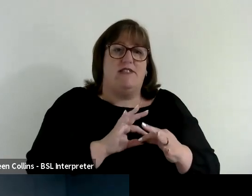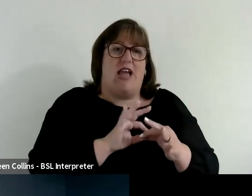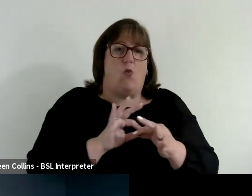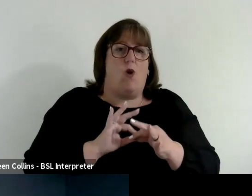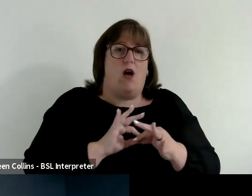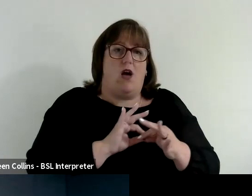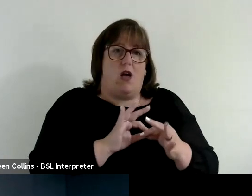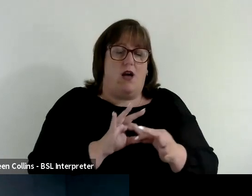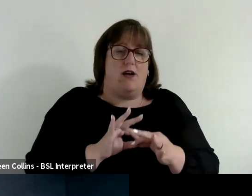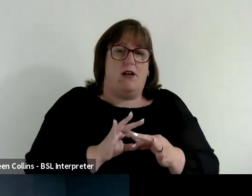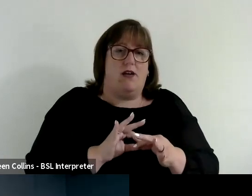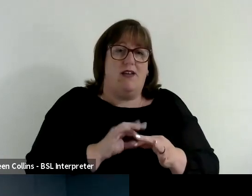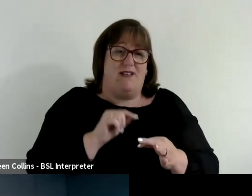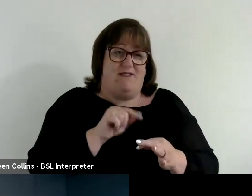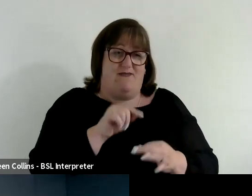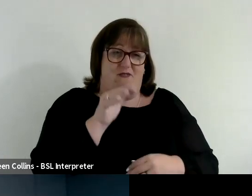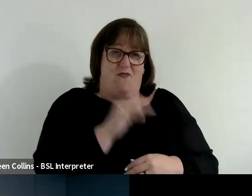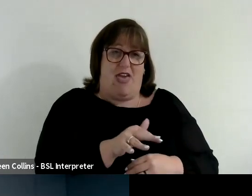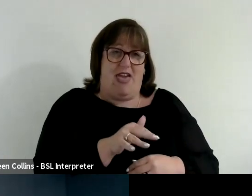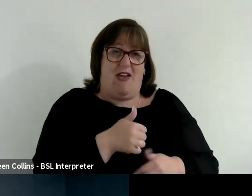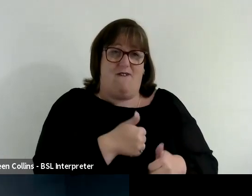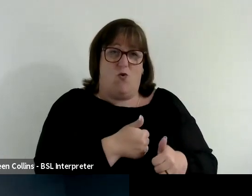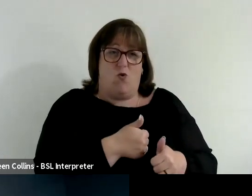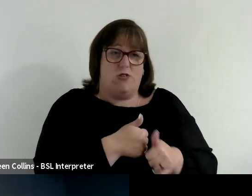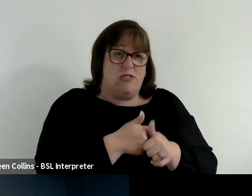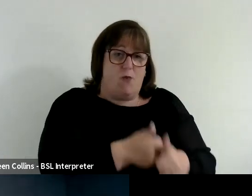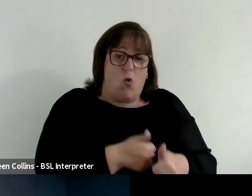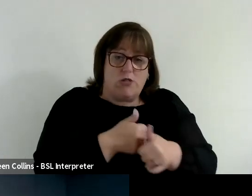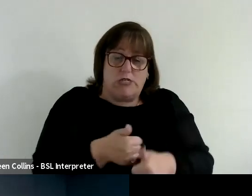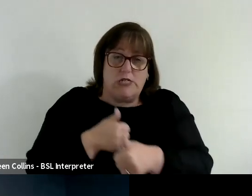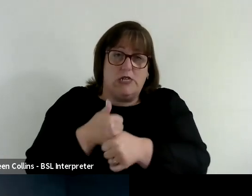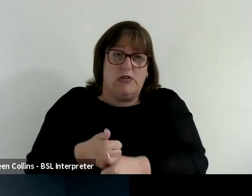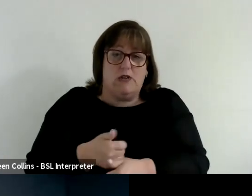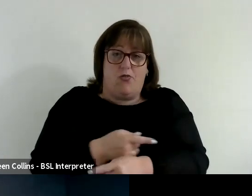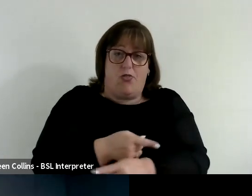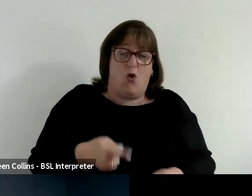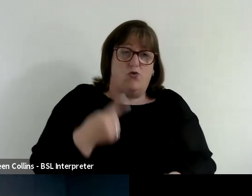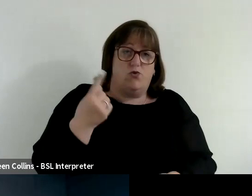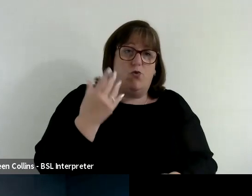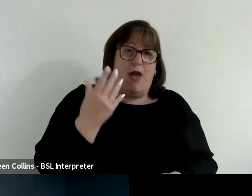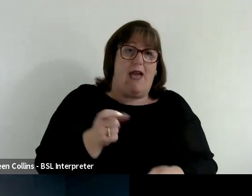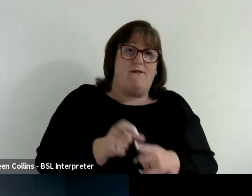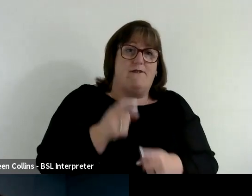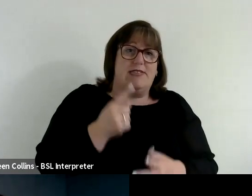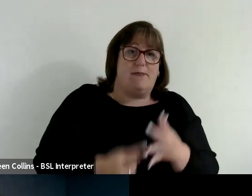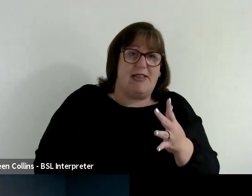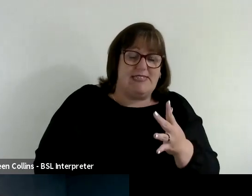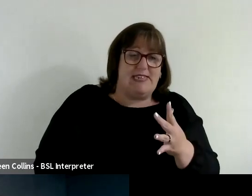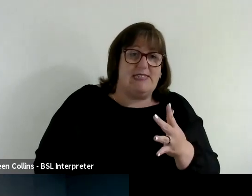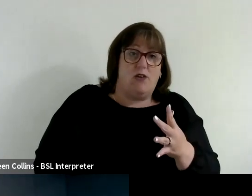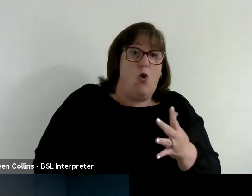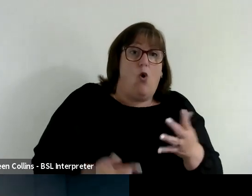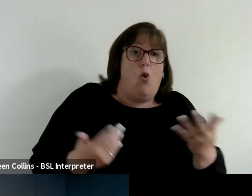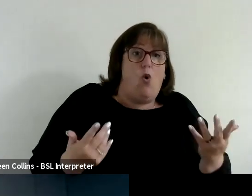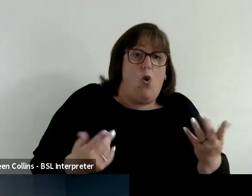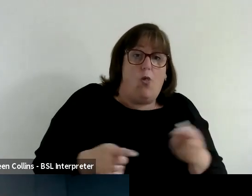a support for all our employees who have a disability and those who don't. So they're there as an education piece